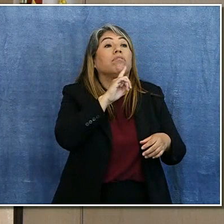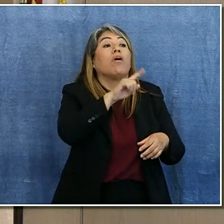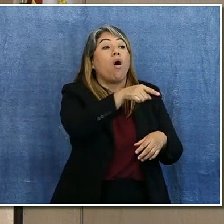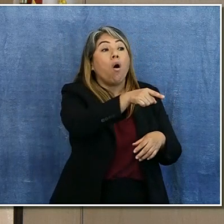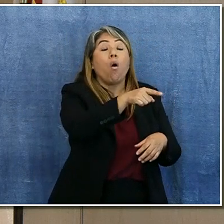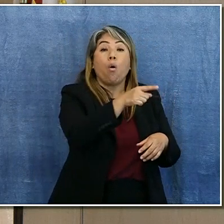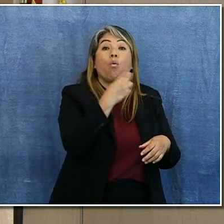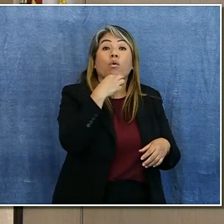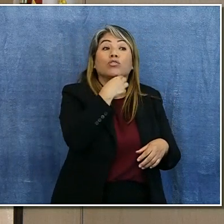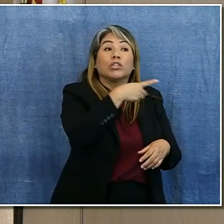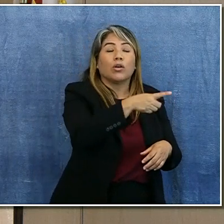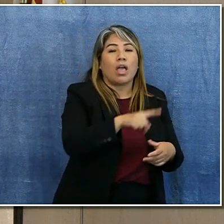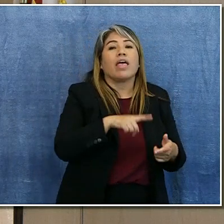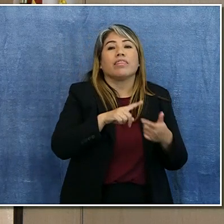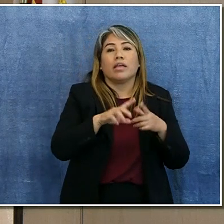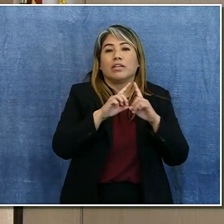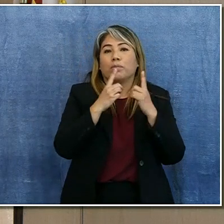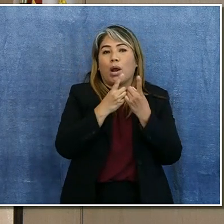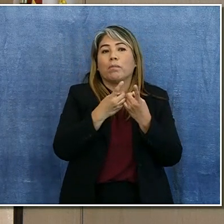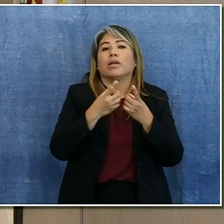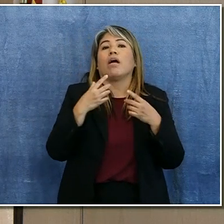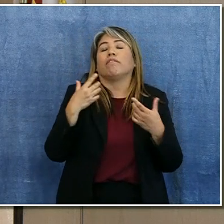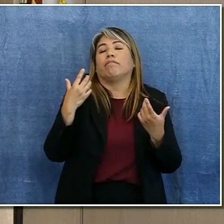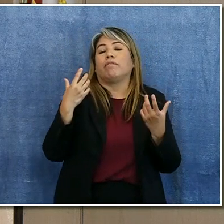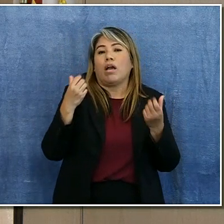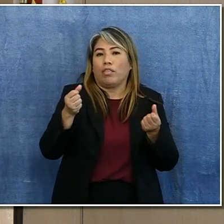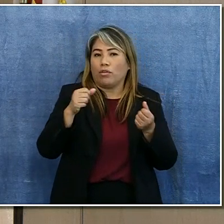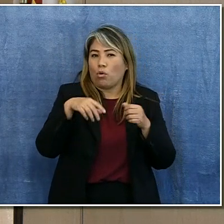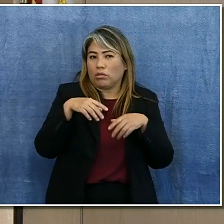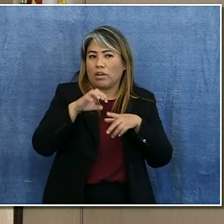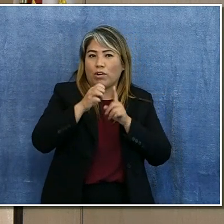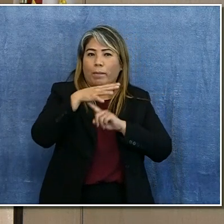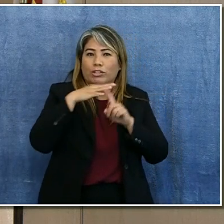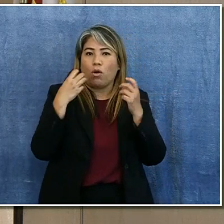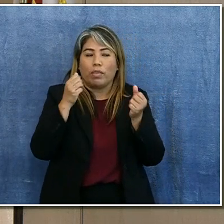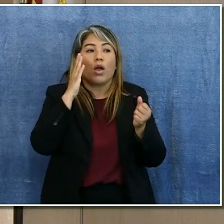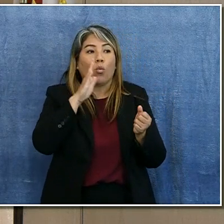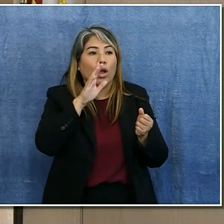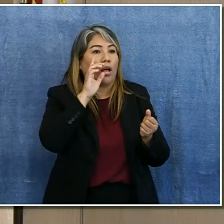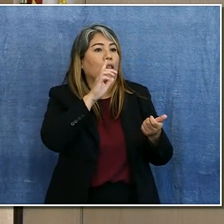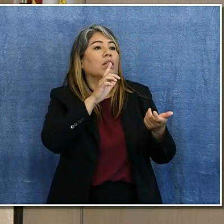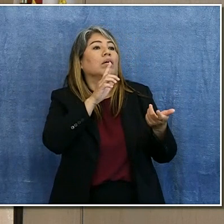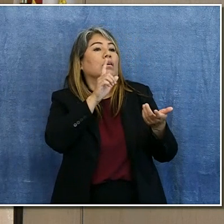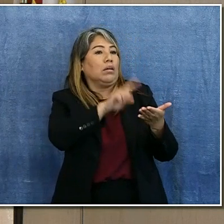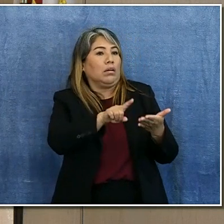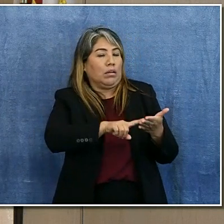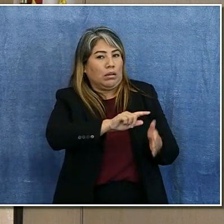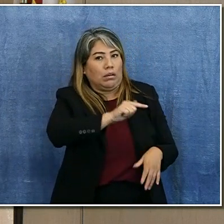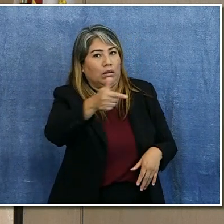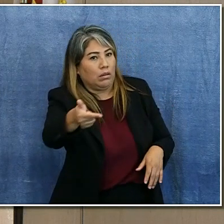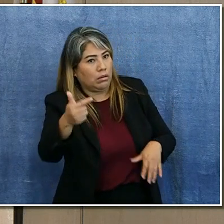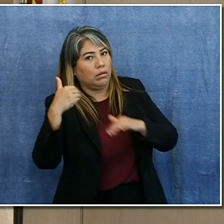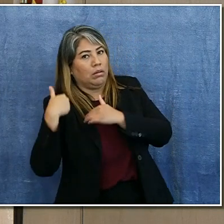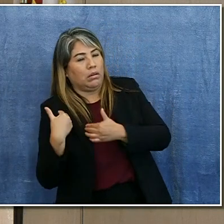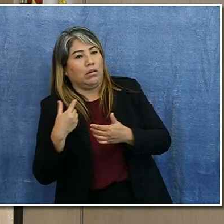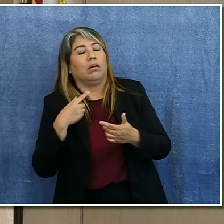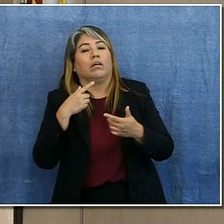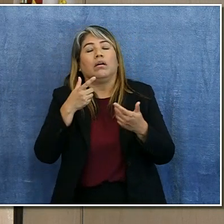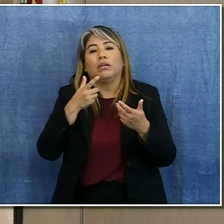of Environmental Health has taken that role until as of Tuesday, when that will now be under the